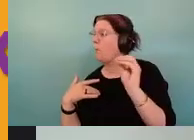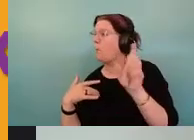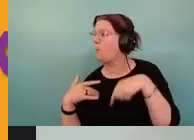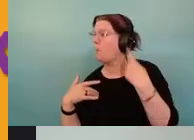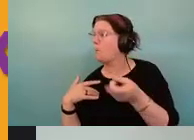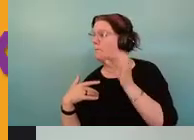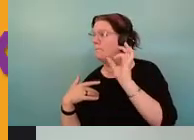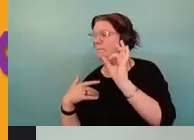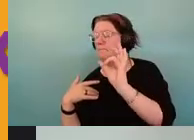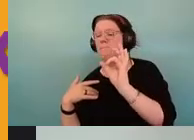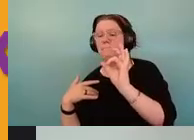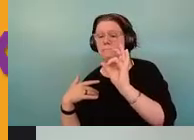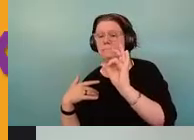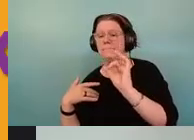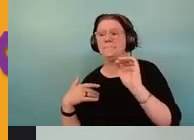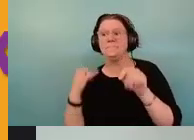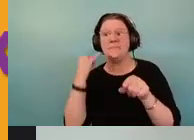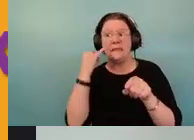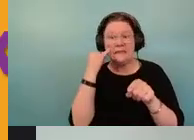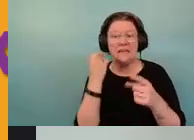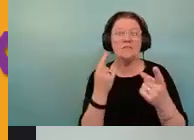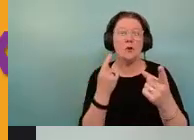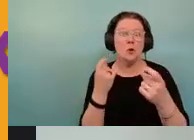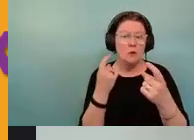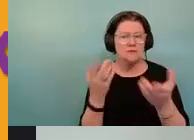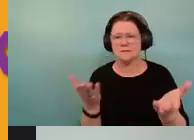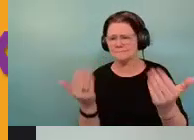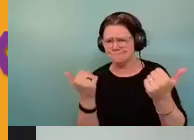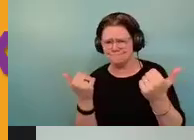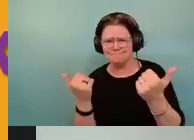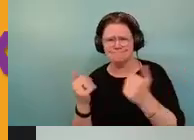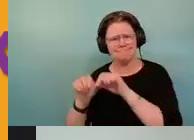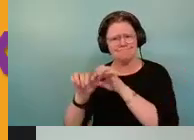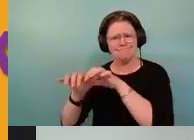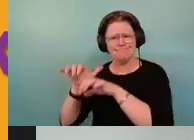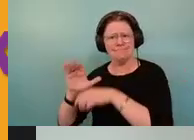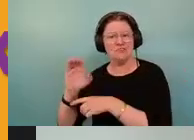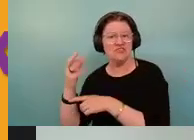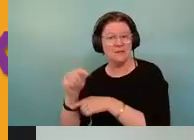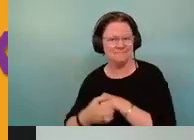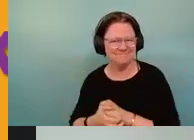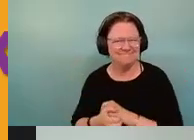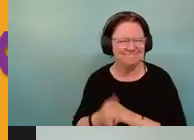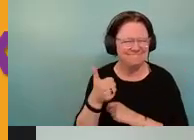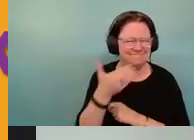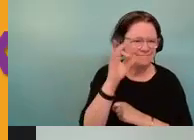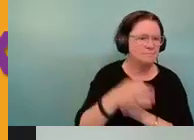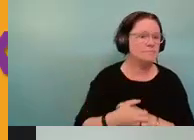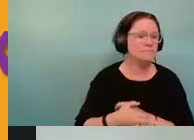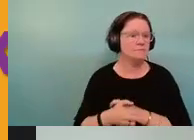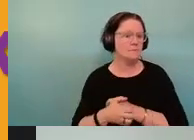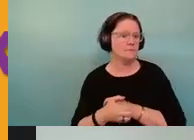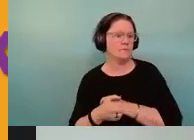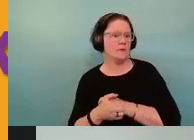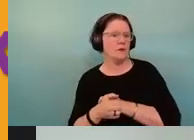no questions, but just a Okay, reminder, if you do have any, please feel free to ask them. great, thank you.